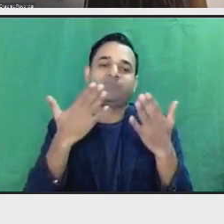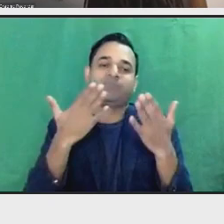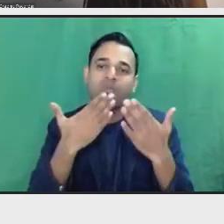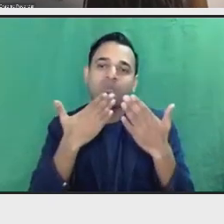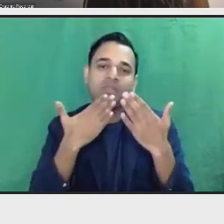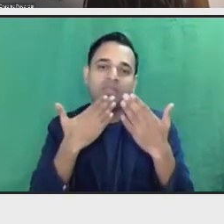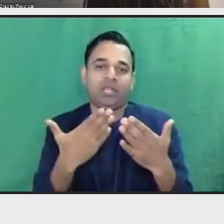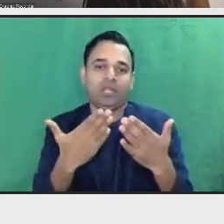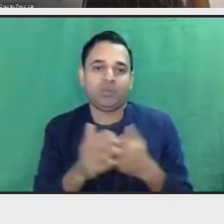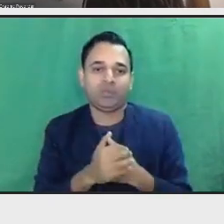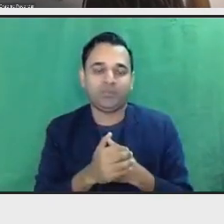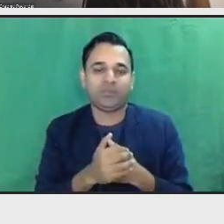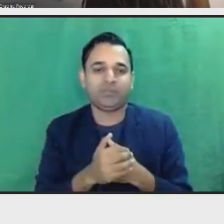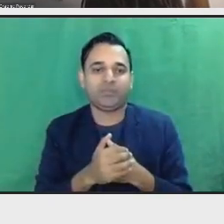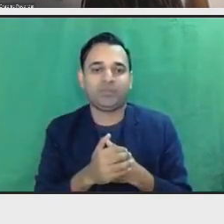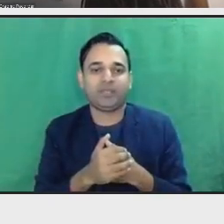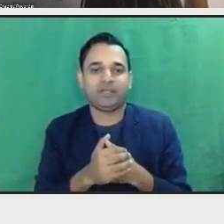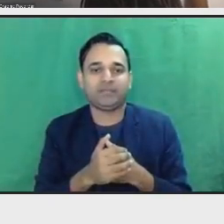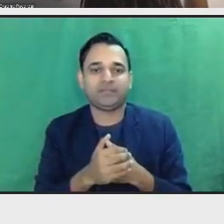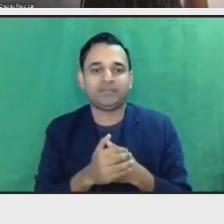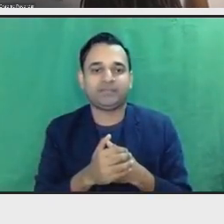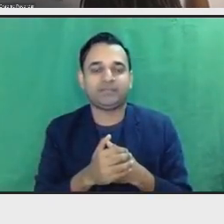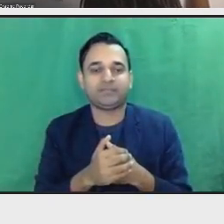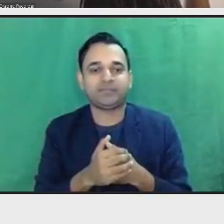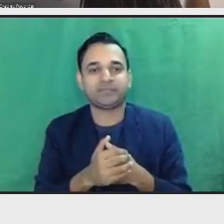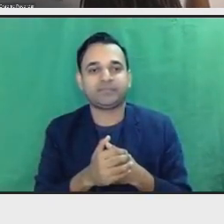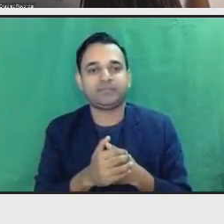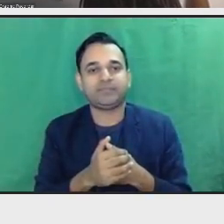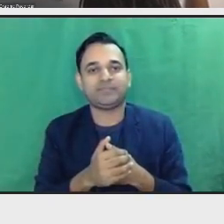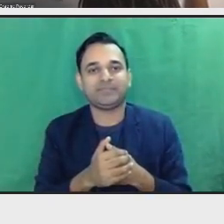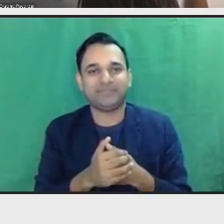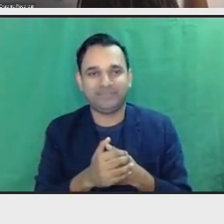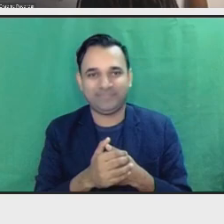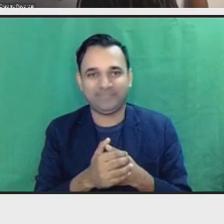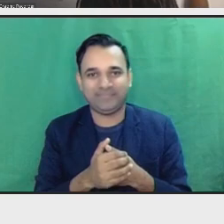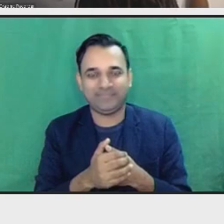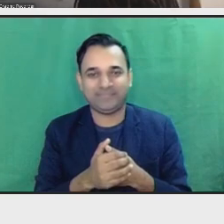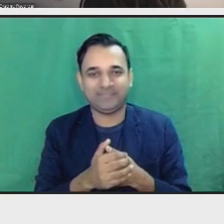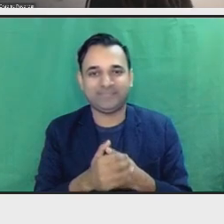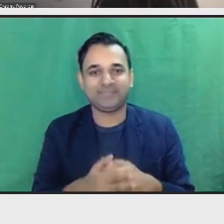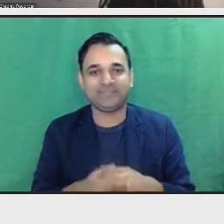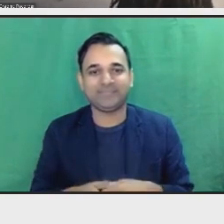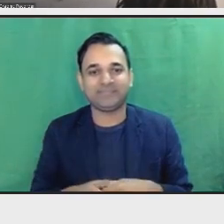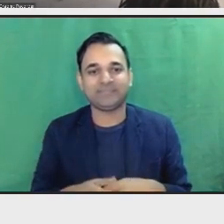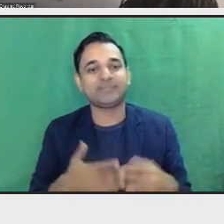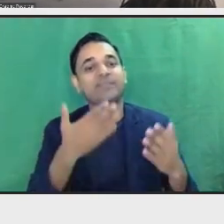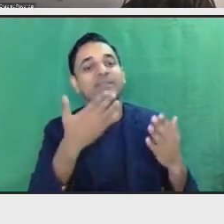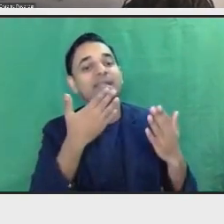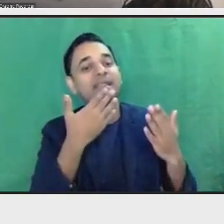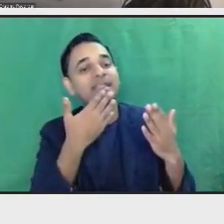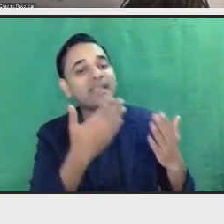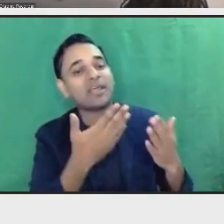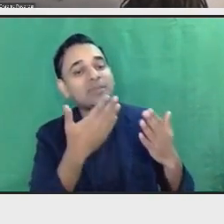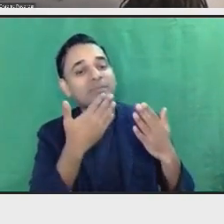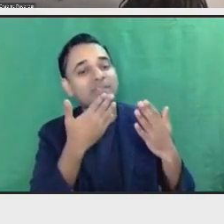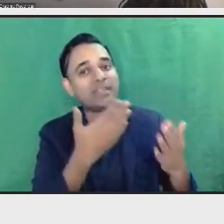Thank you, Ray. And to Thank conclude, you. Bye-bye. To conclude, I would like to thank everyone